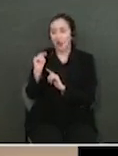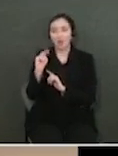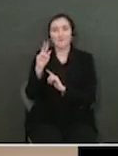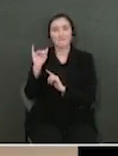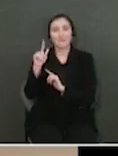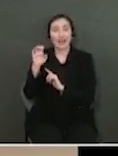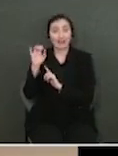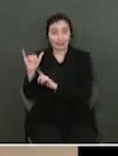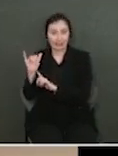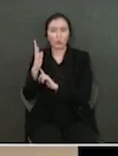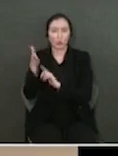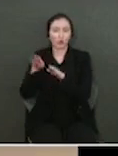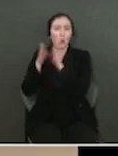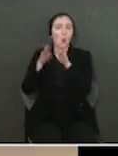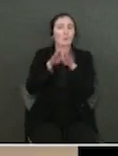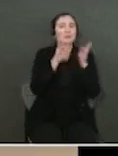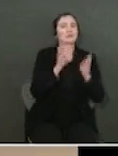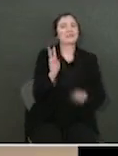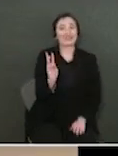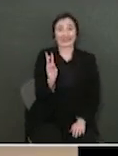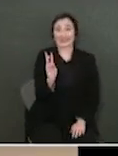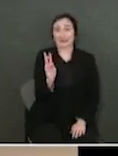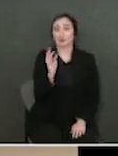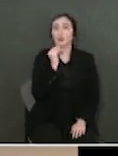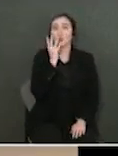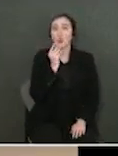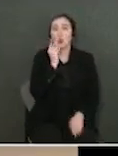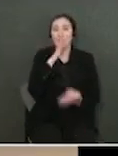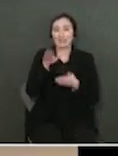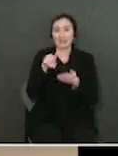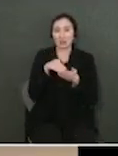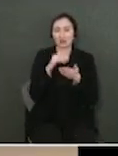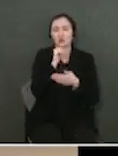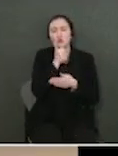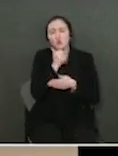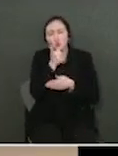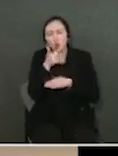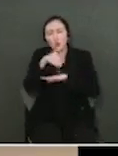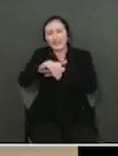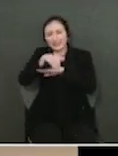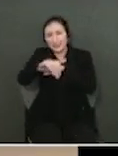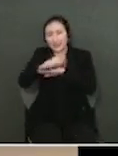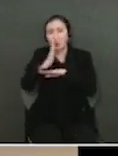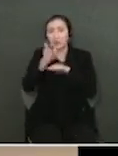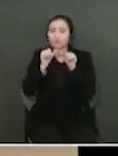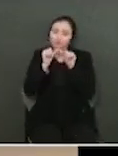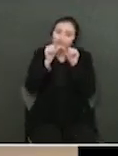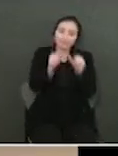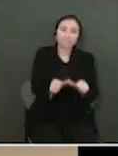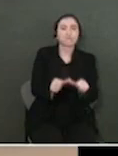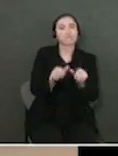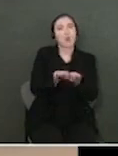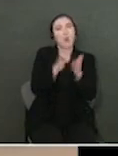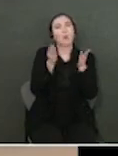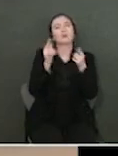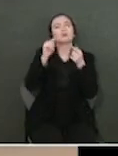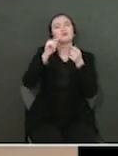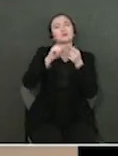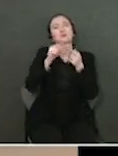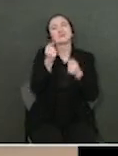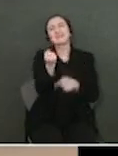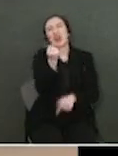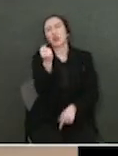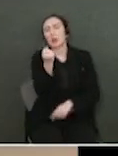starting 7 p.m. tomorrow evening, and that'll run through Saturday noon or